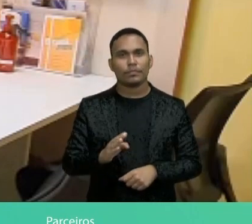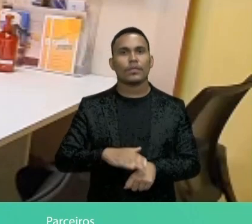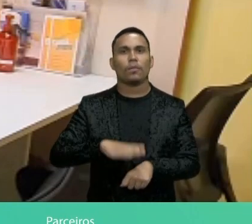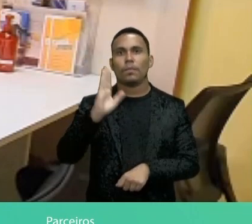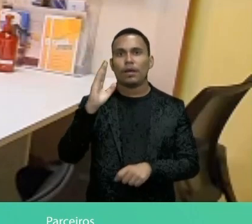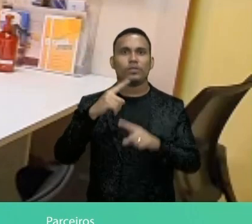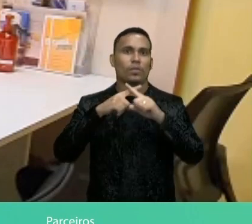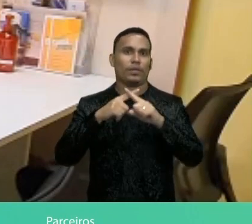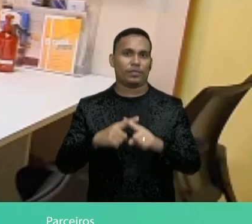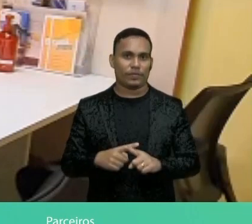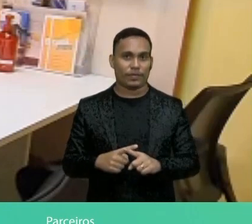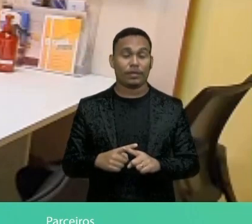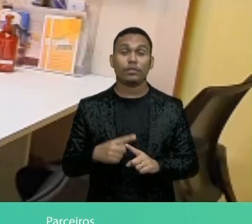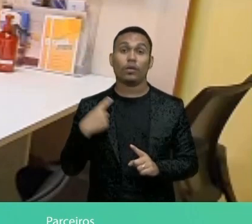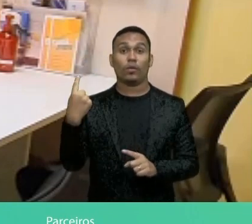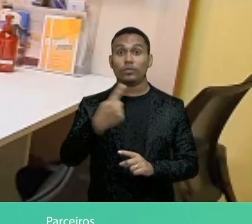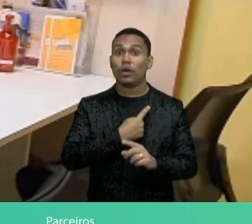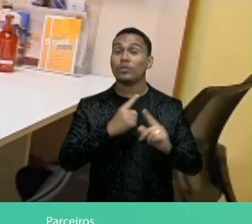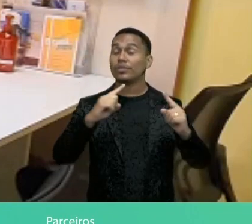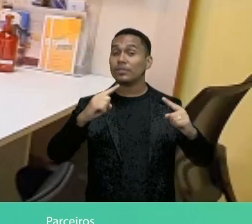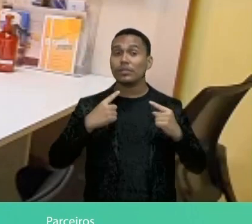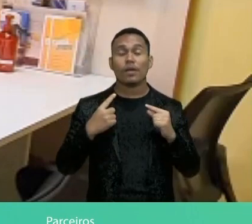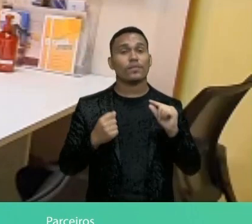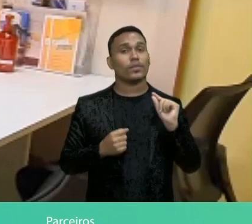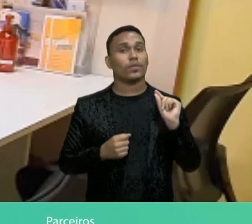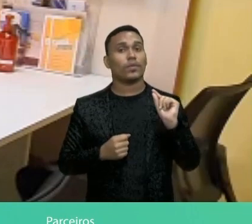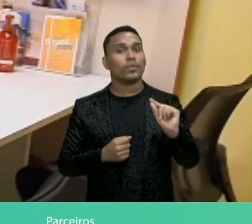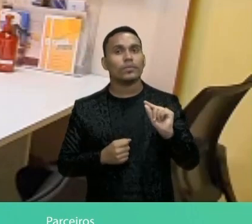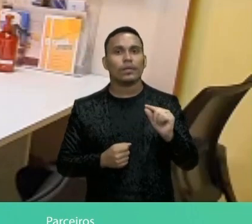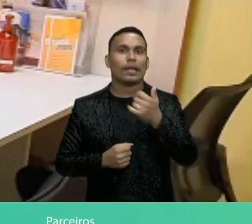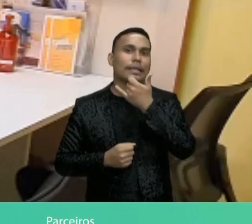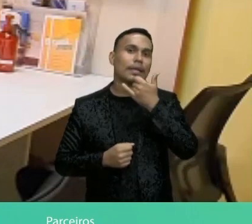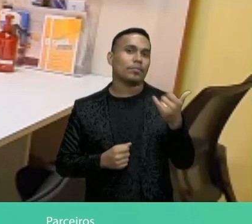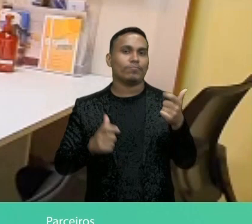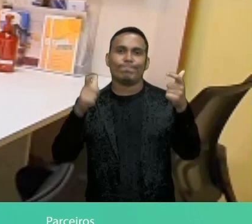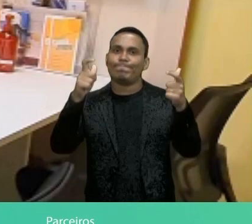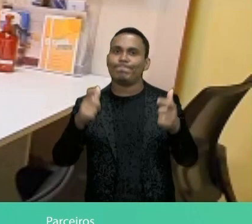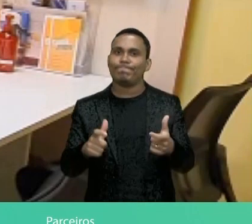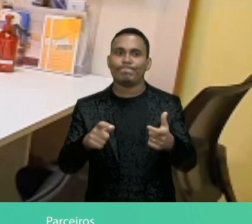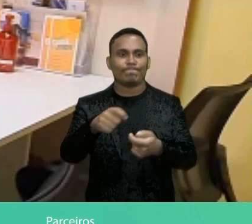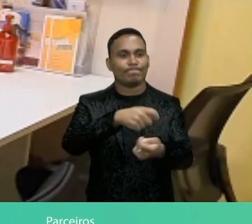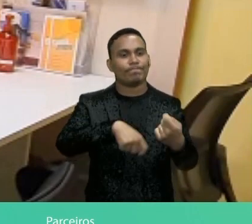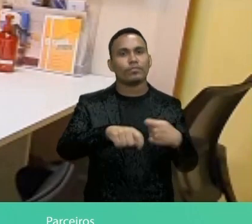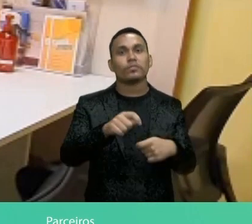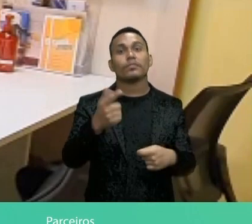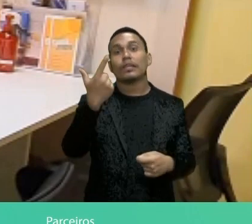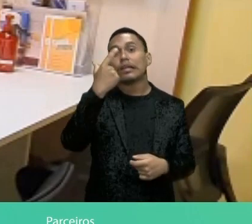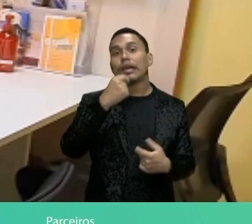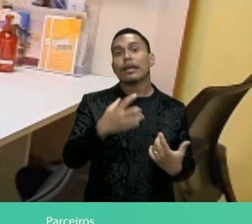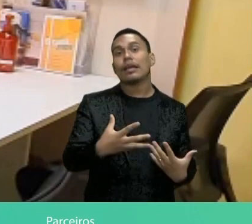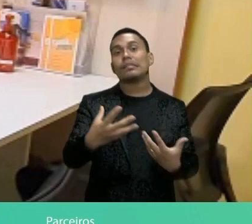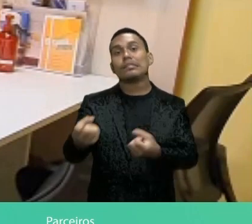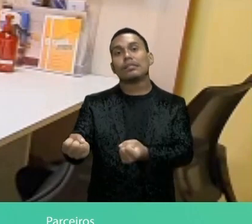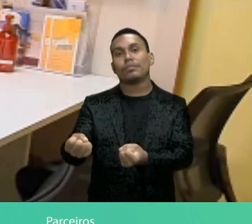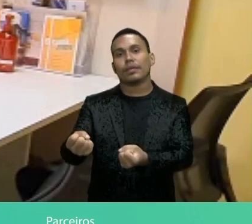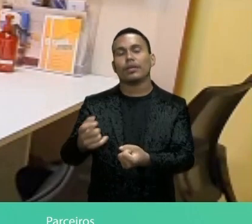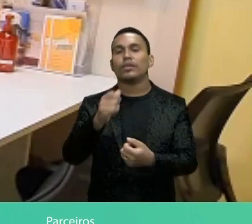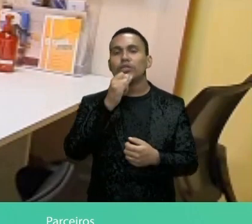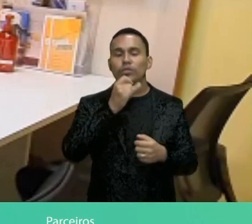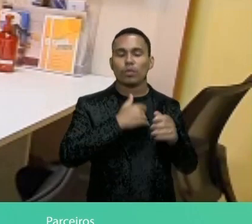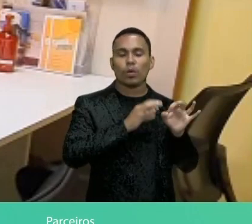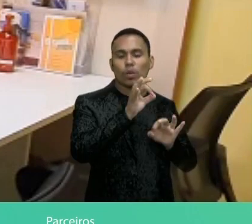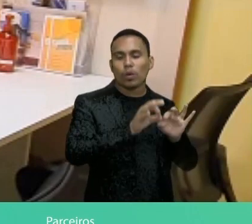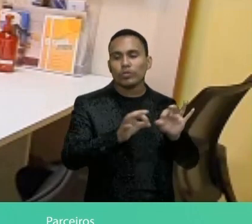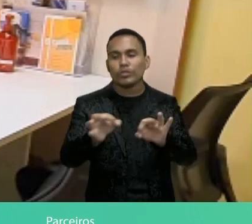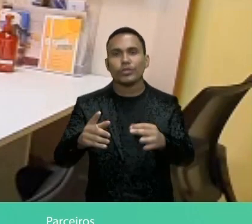like in Brazil, with greater competitiveness. So our challenge, depending on the location of the consumer market, what is